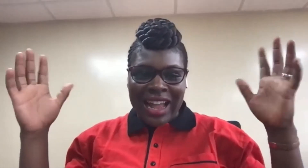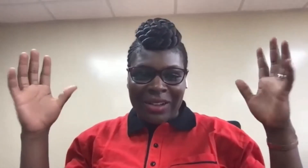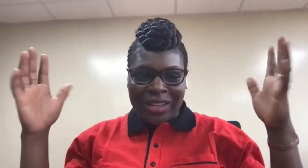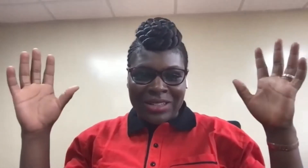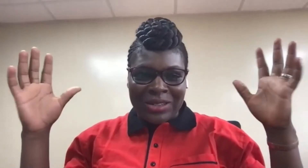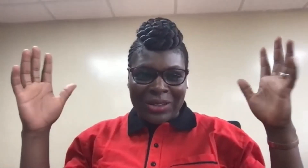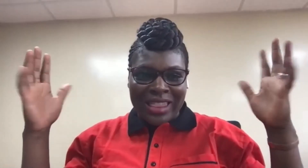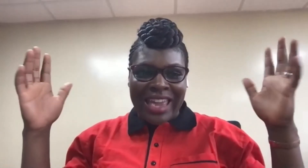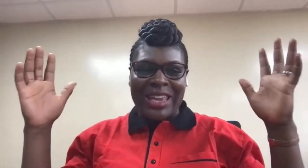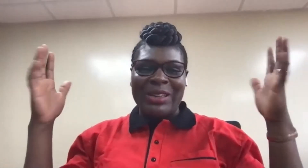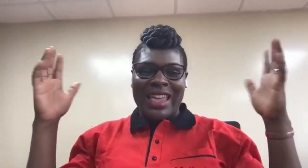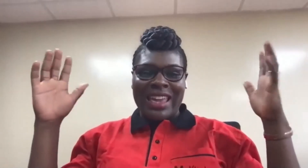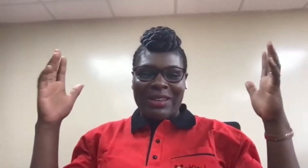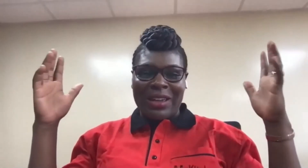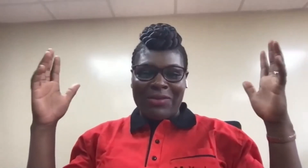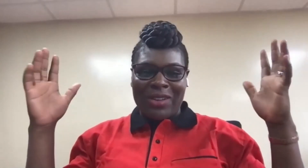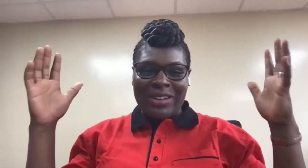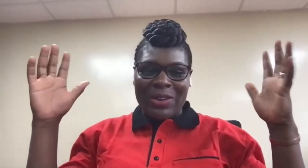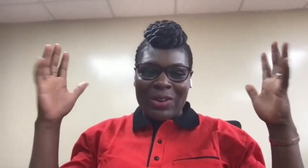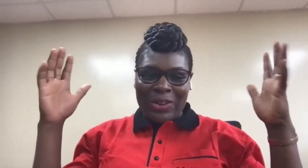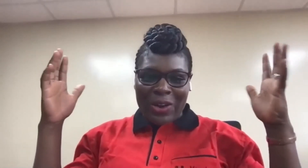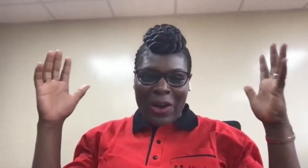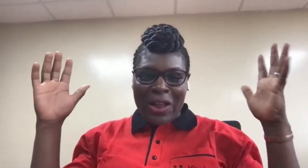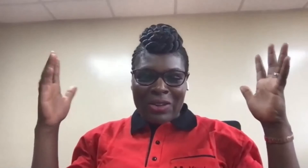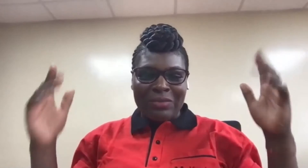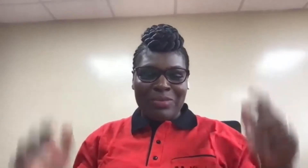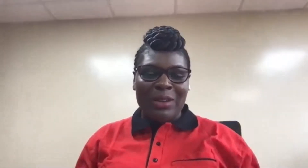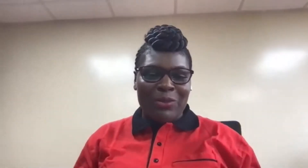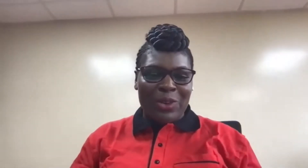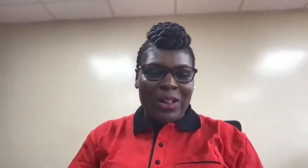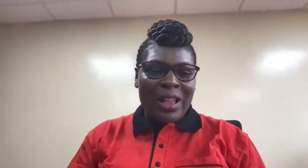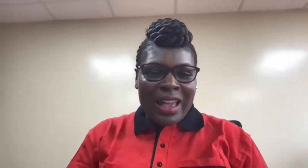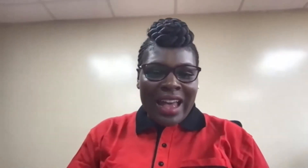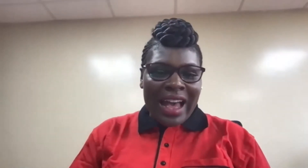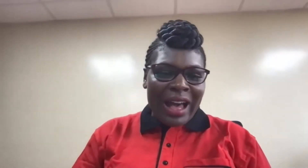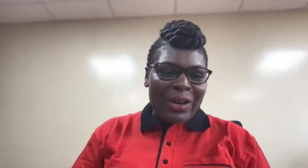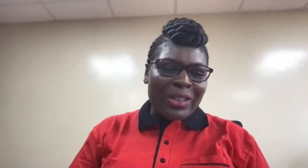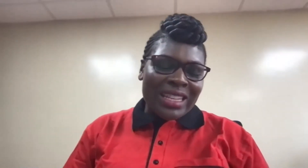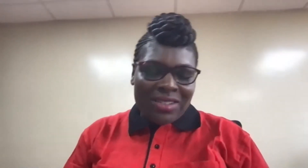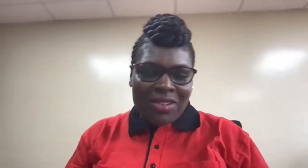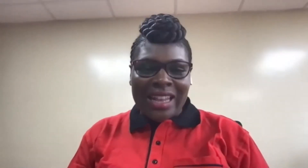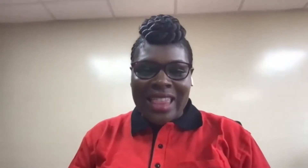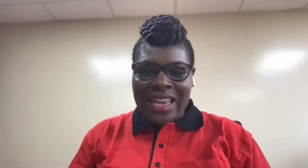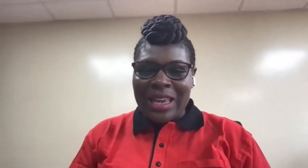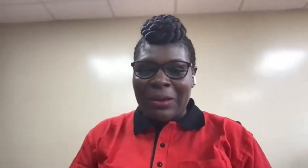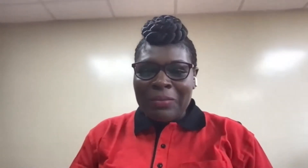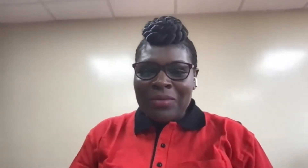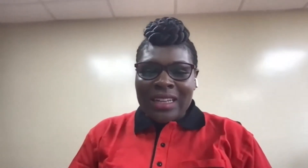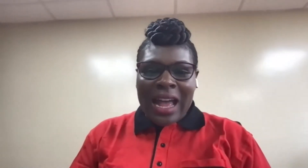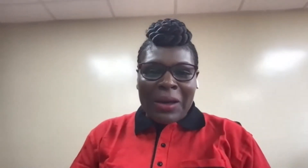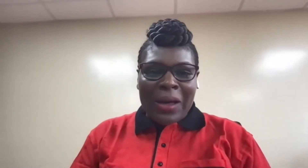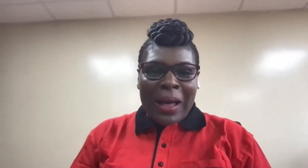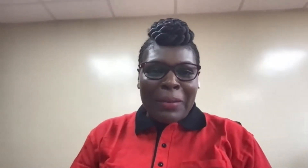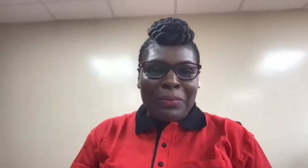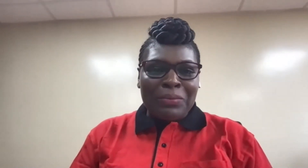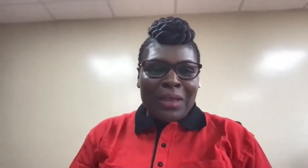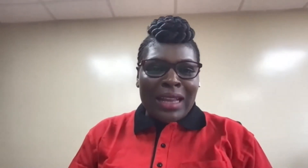sign language. So thank you everyone. You all look beautiful on the screen. Thank you.